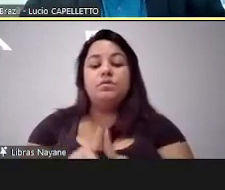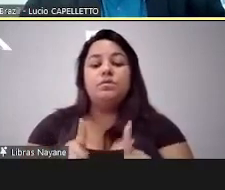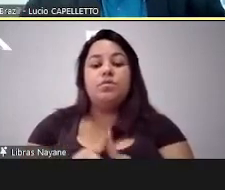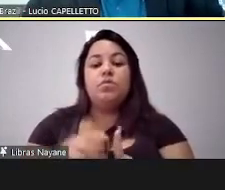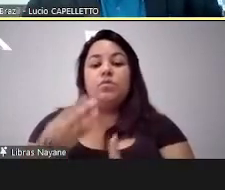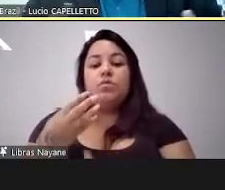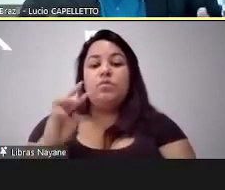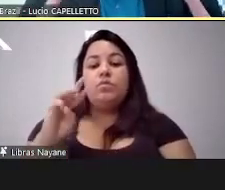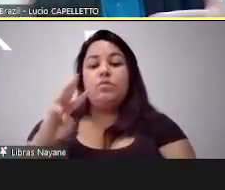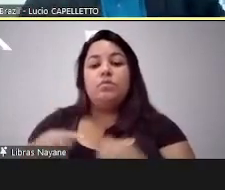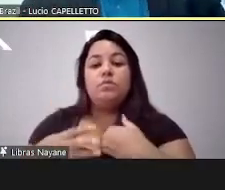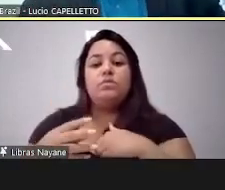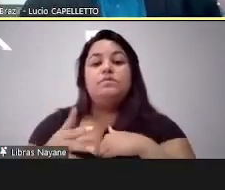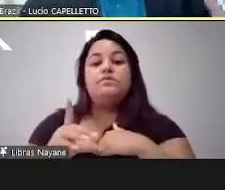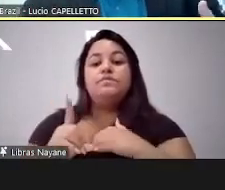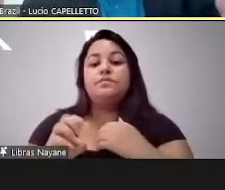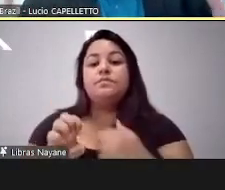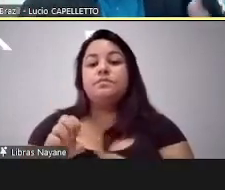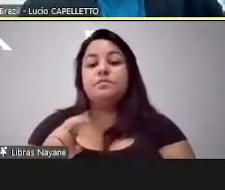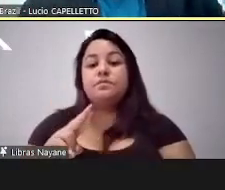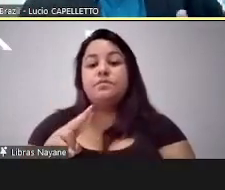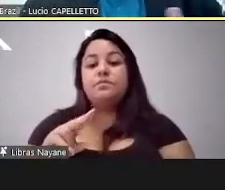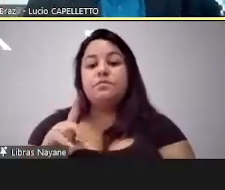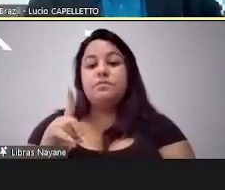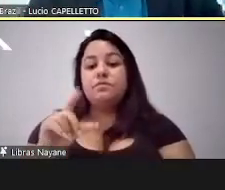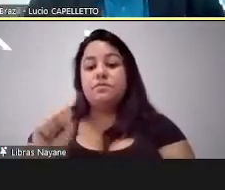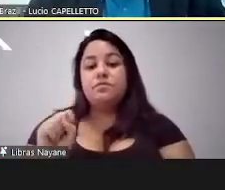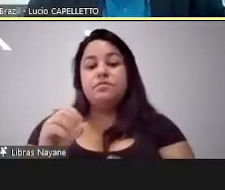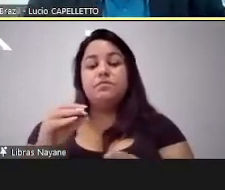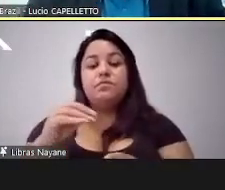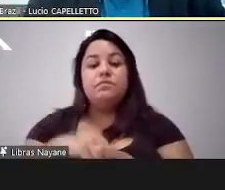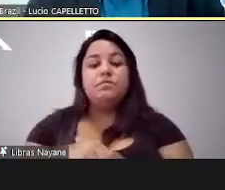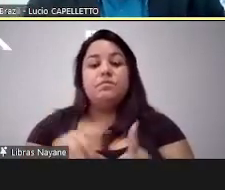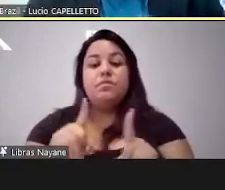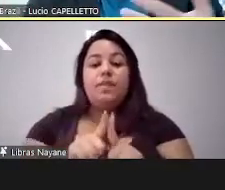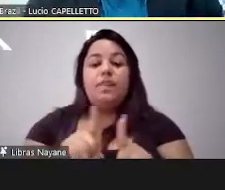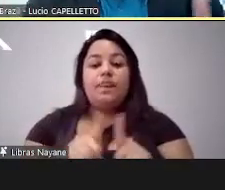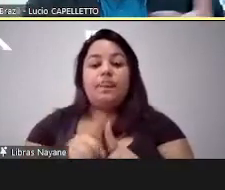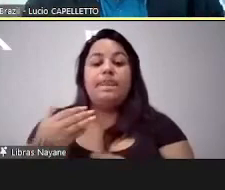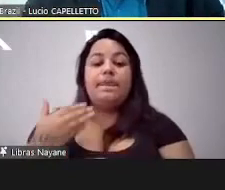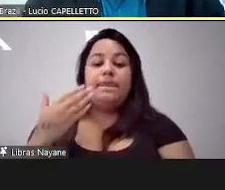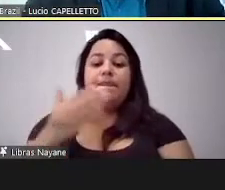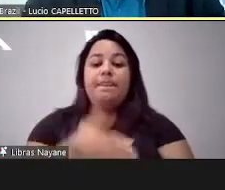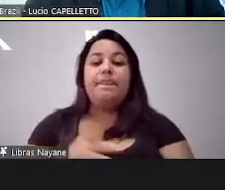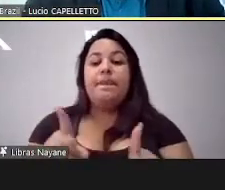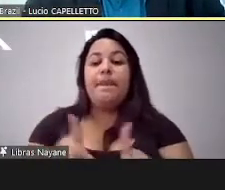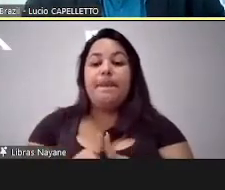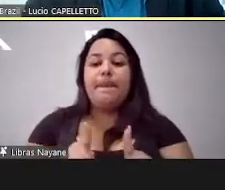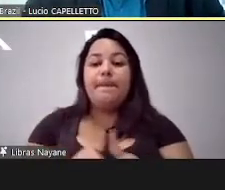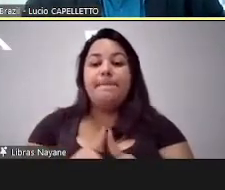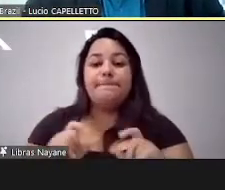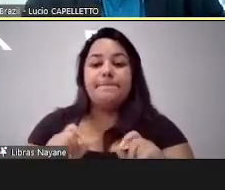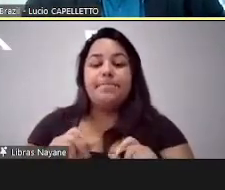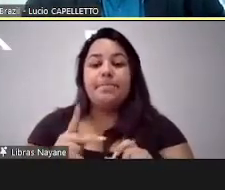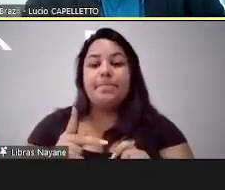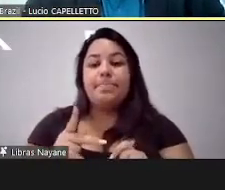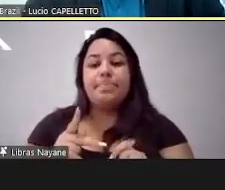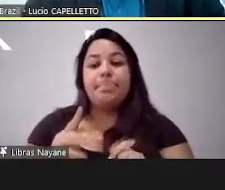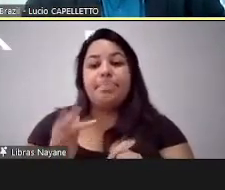And the other 4 million are the people that are designated as participants and